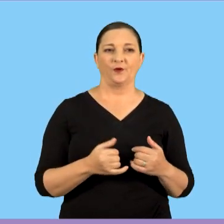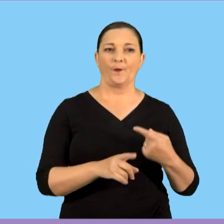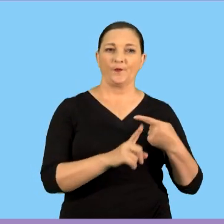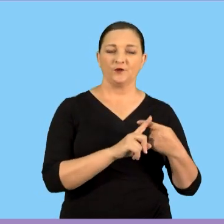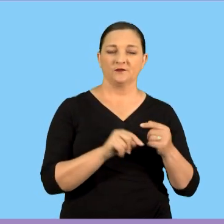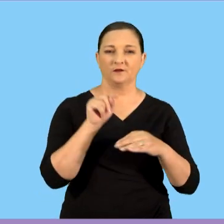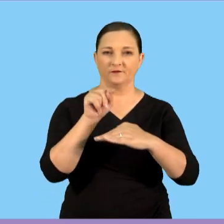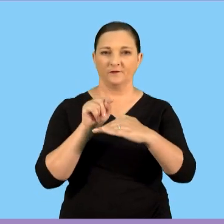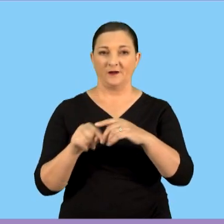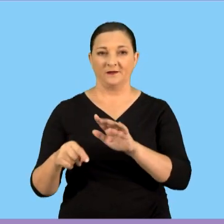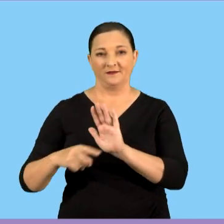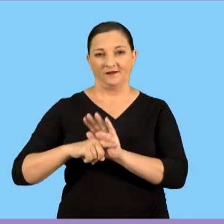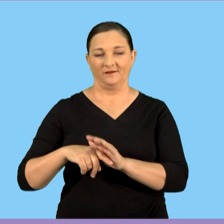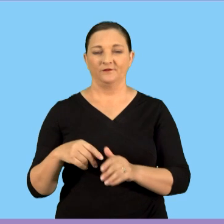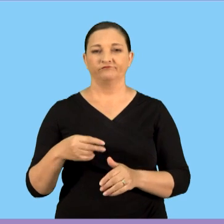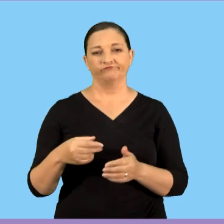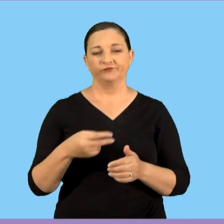negative 12.